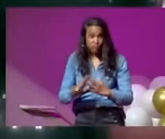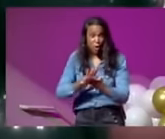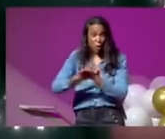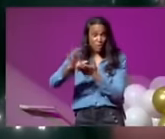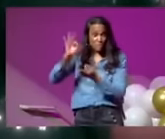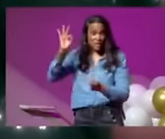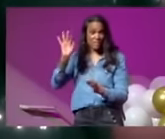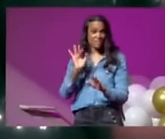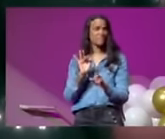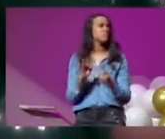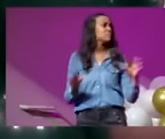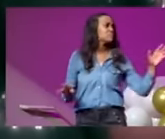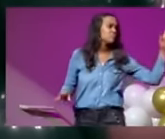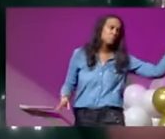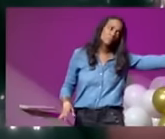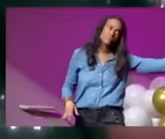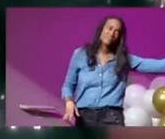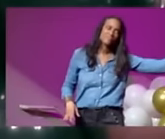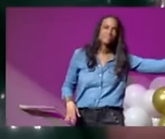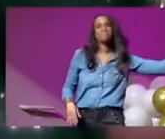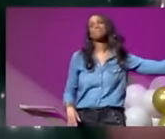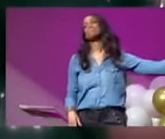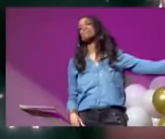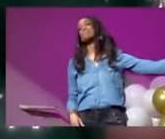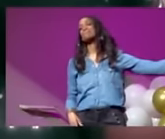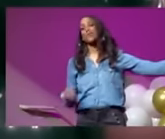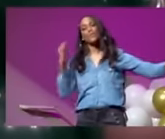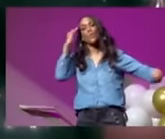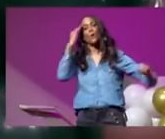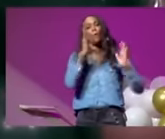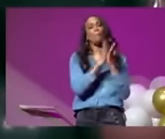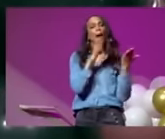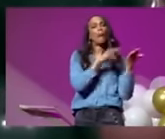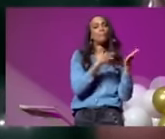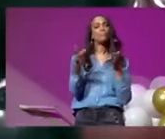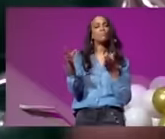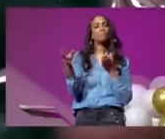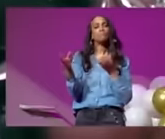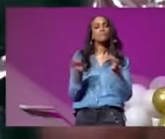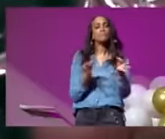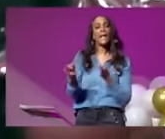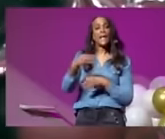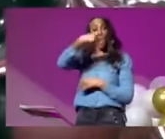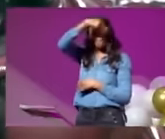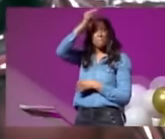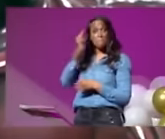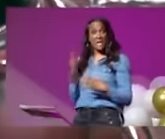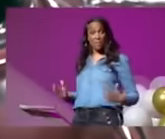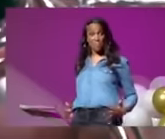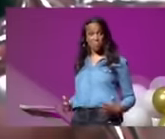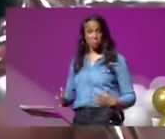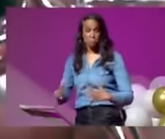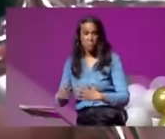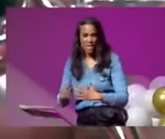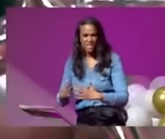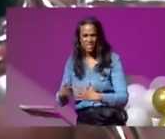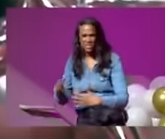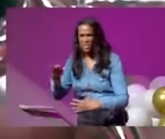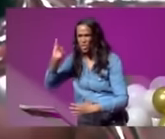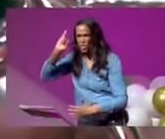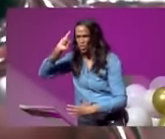Don't play holy on me like that, okay? The Bible says that Mary is pregnant, and if